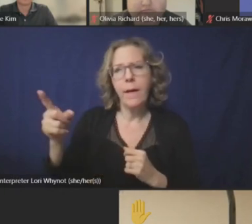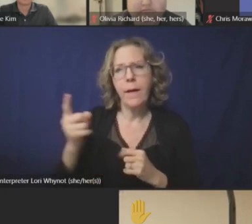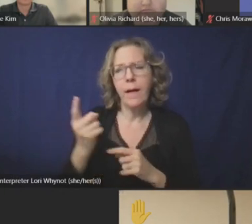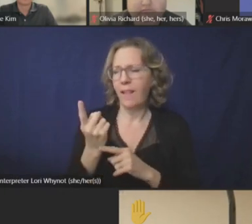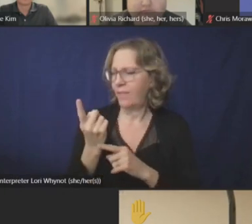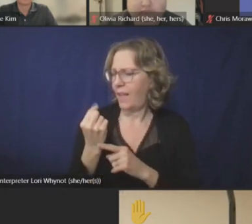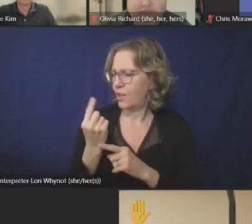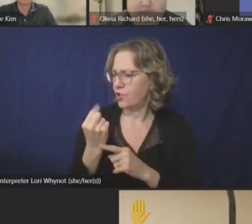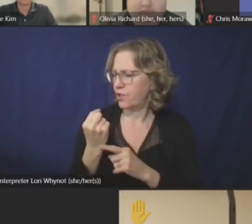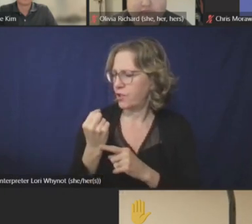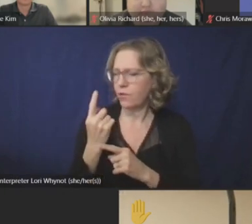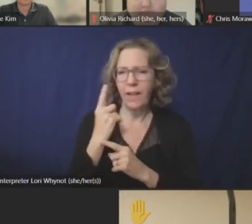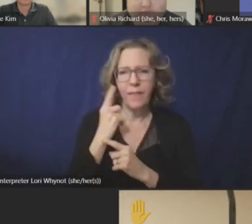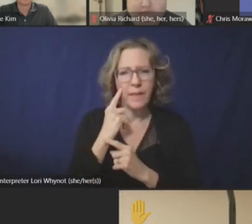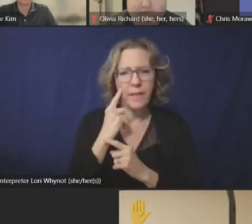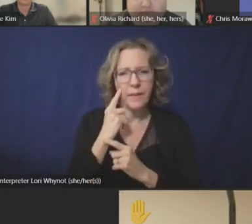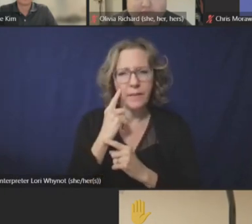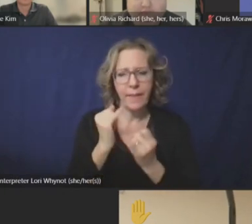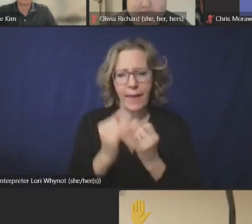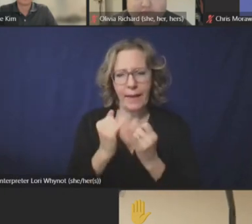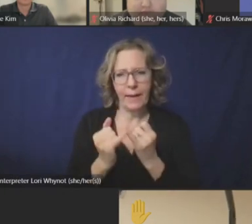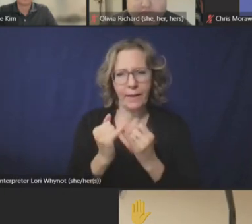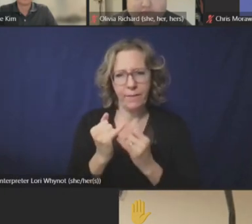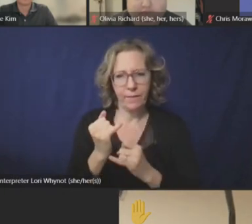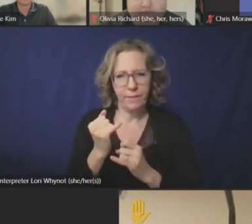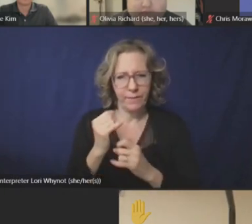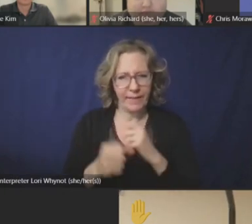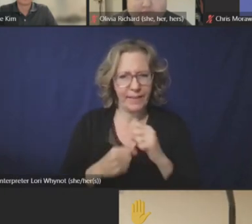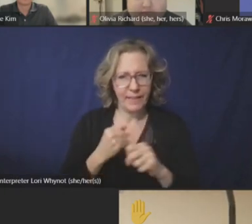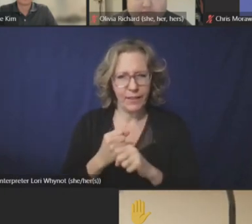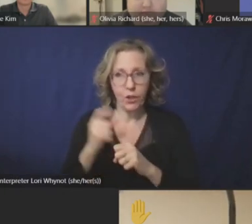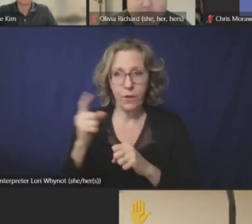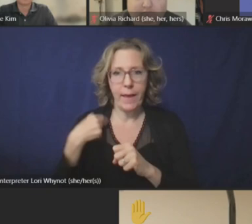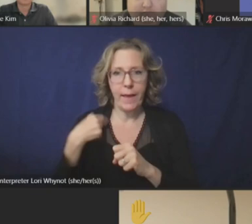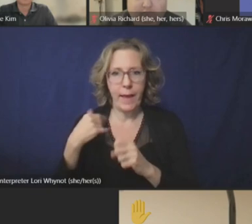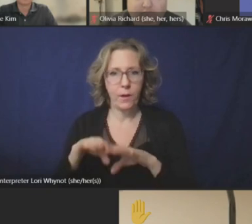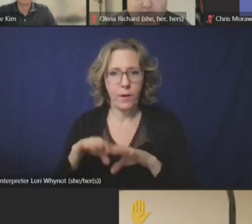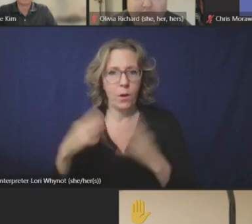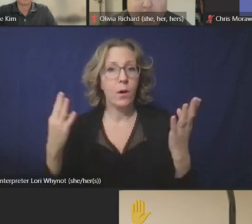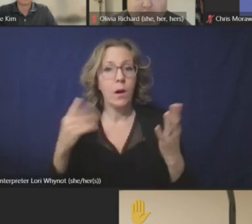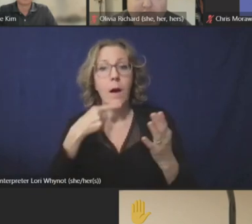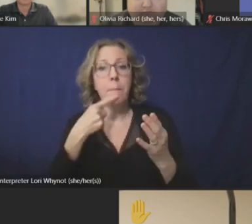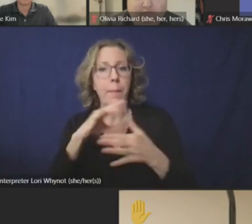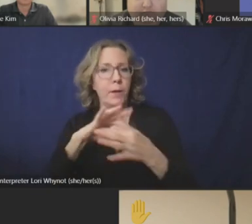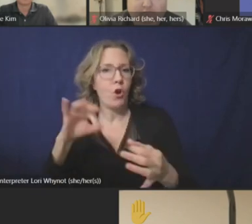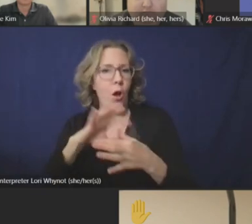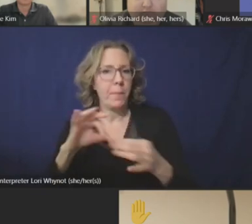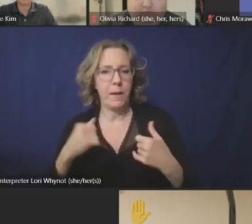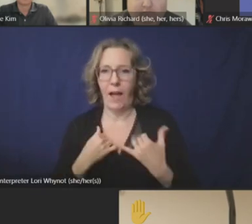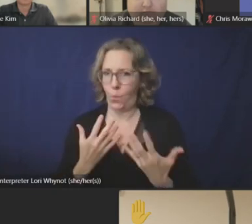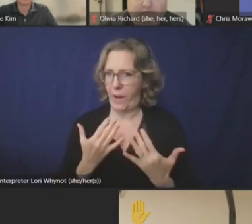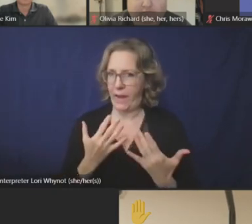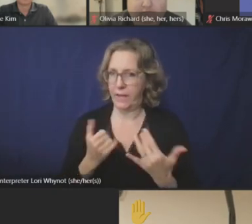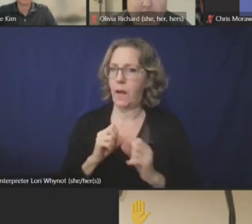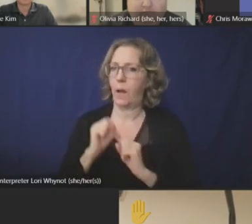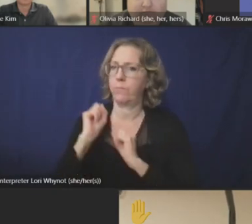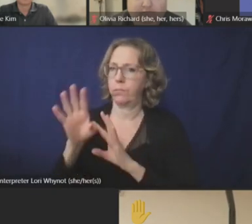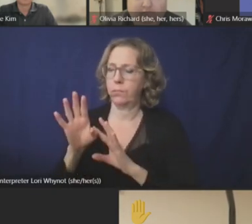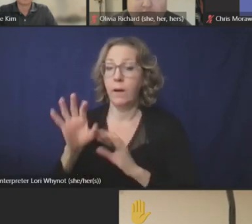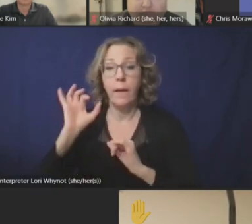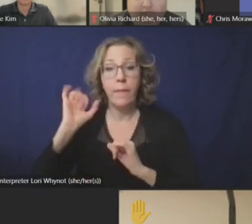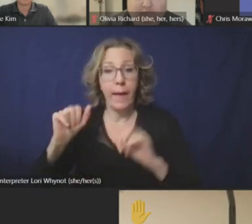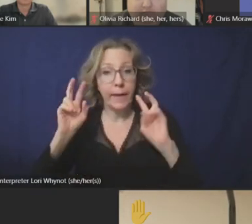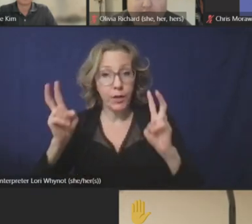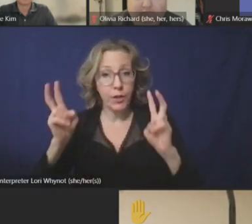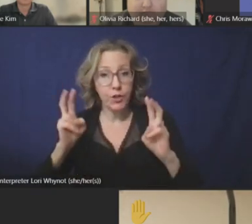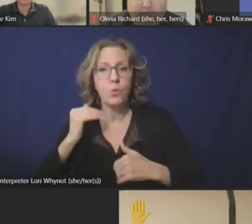year, because I know I weighed in on it. But it's been talked about for a long time, and it is moving forward, but it's very complex, because